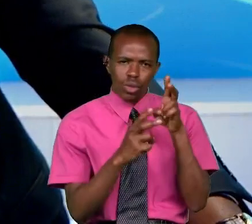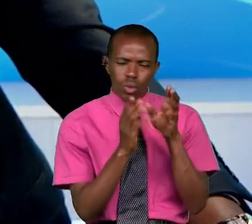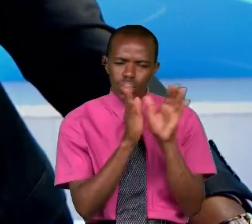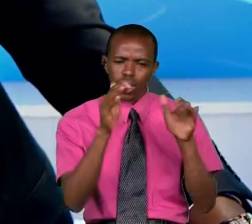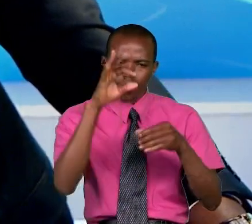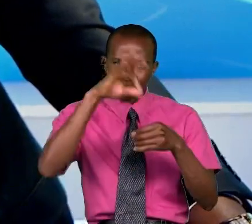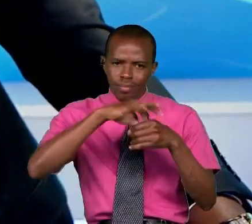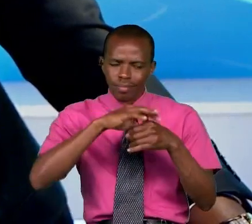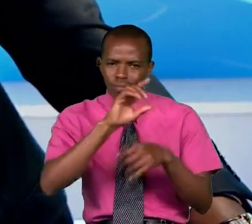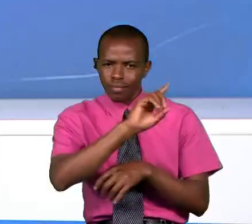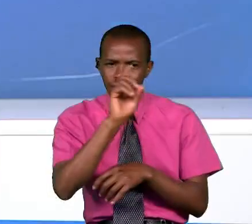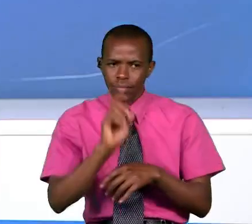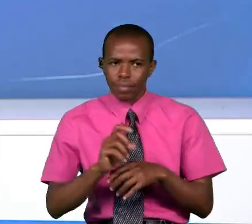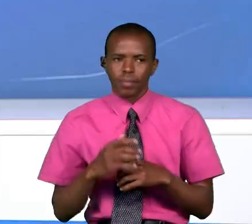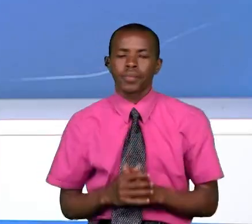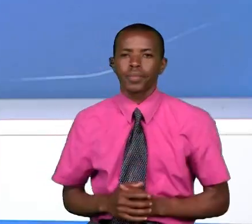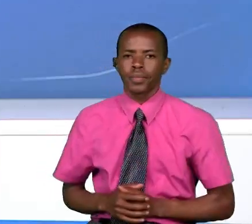elections?